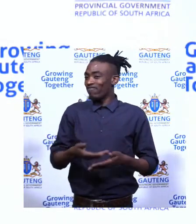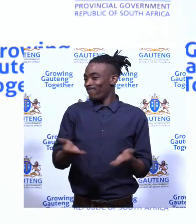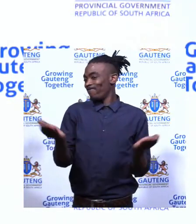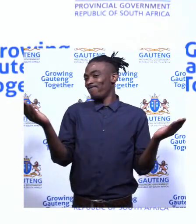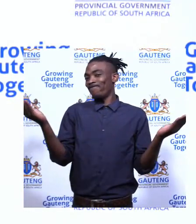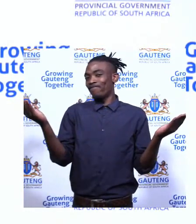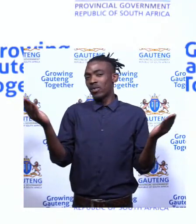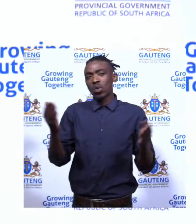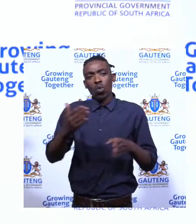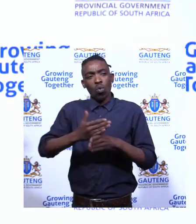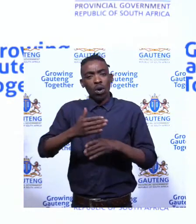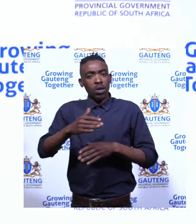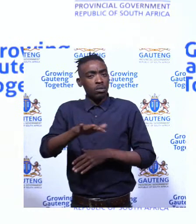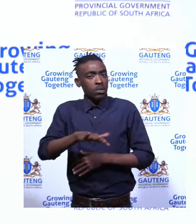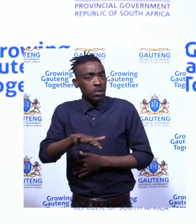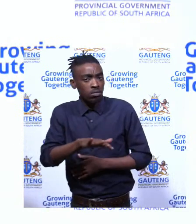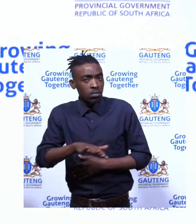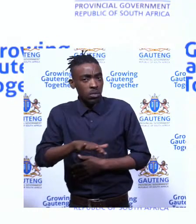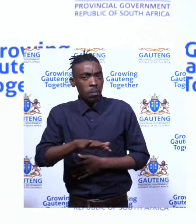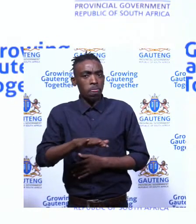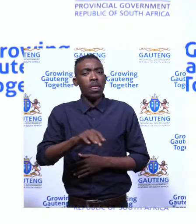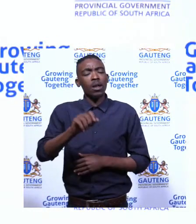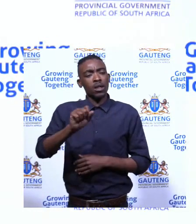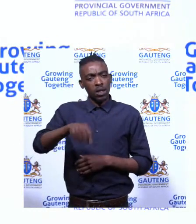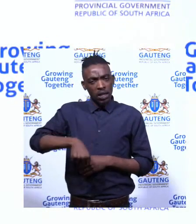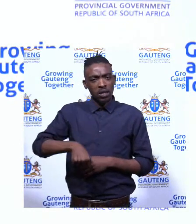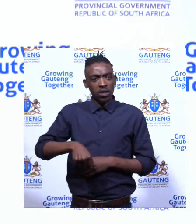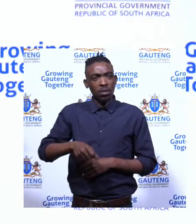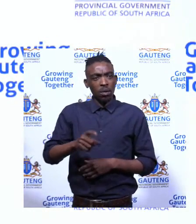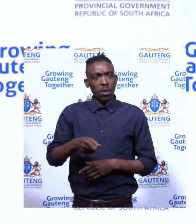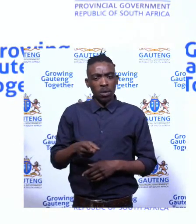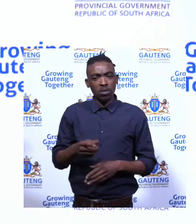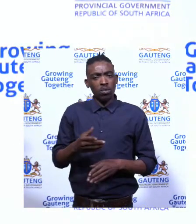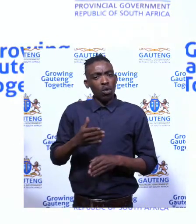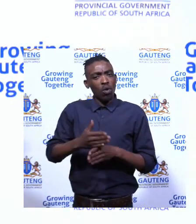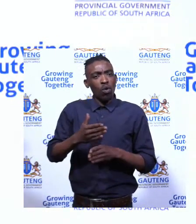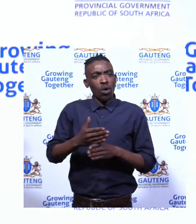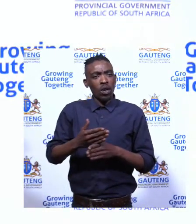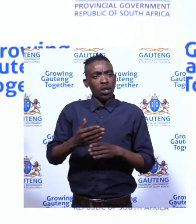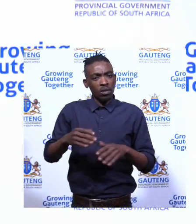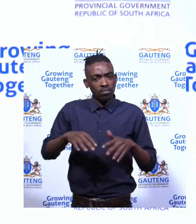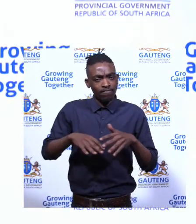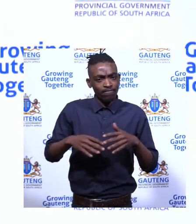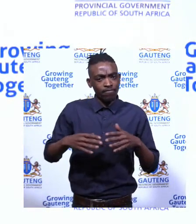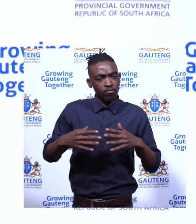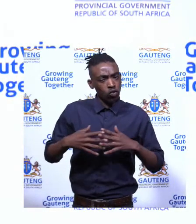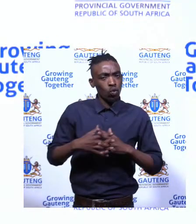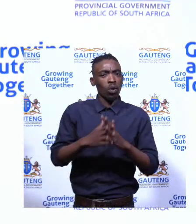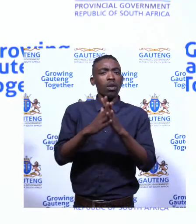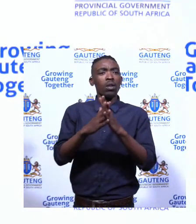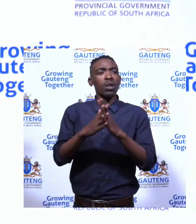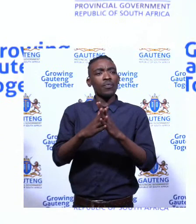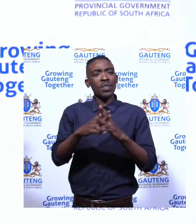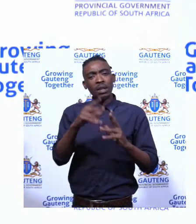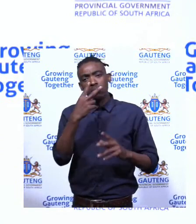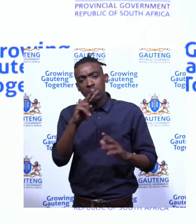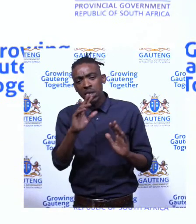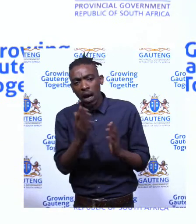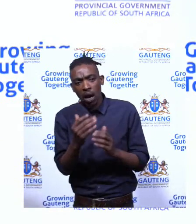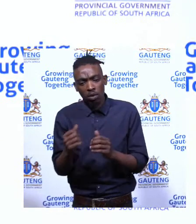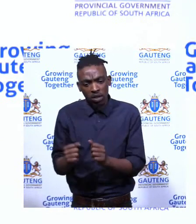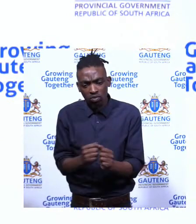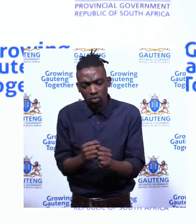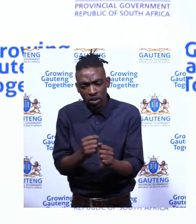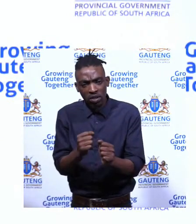different workplaces, we should be working towards some of those strategic goals to be able